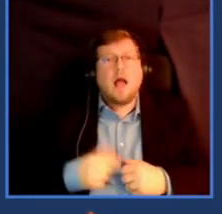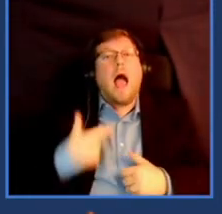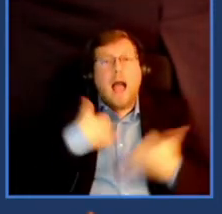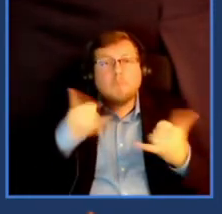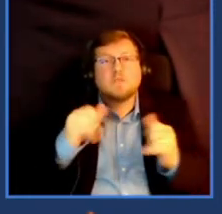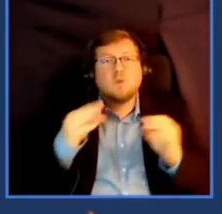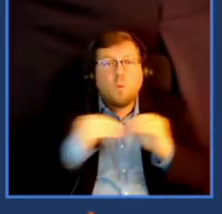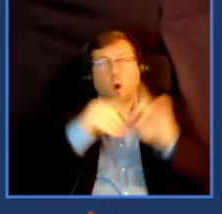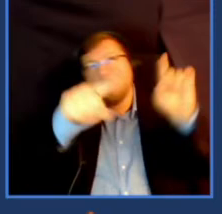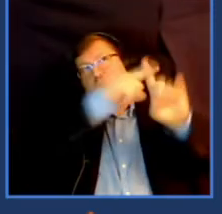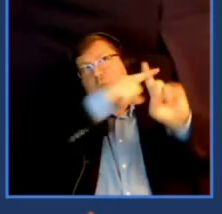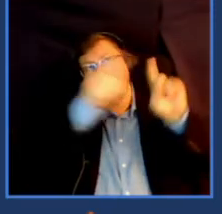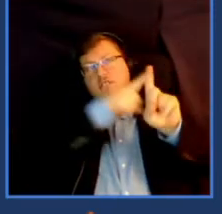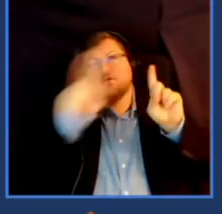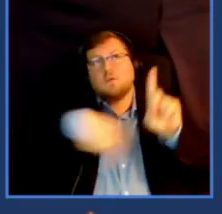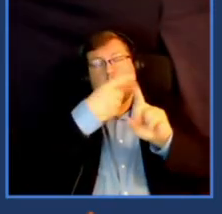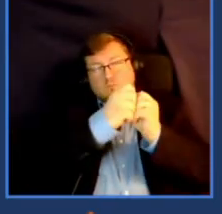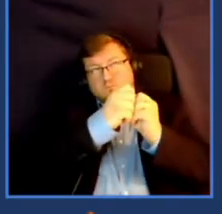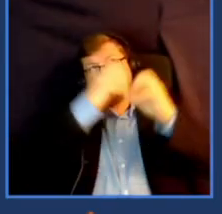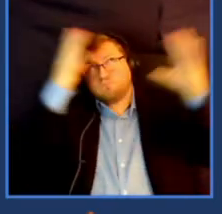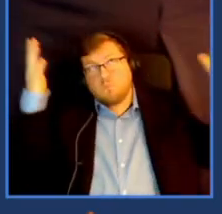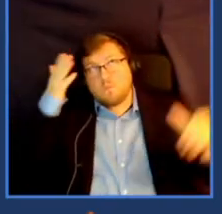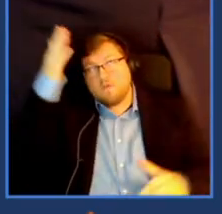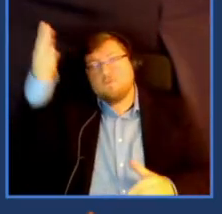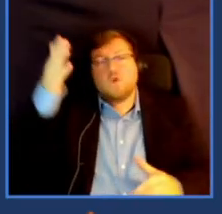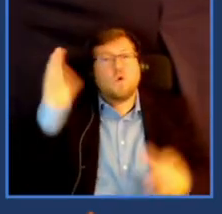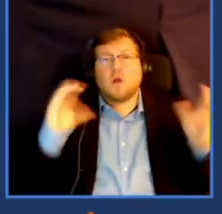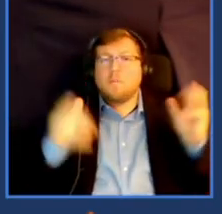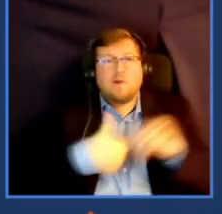about this country than any time in my entire life.